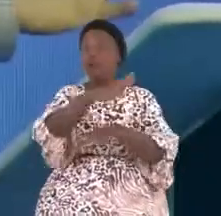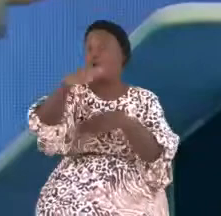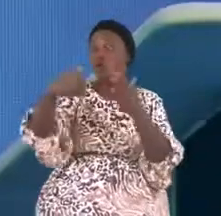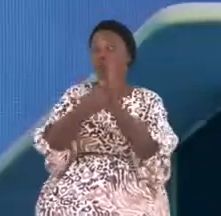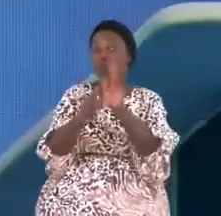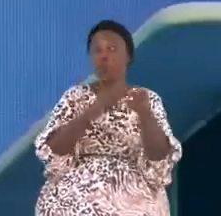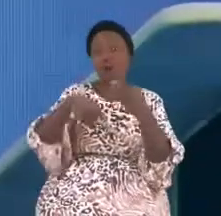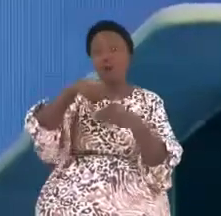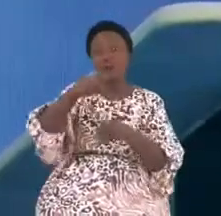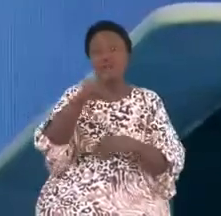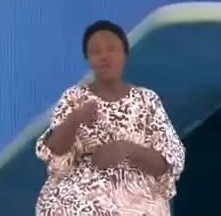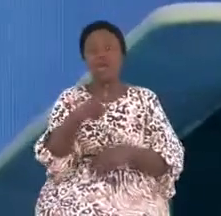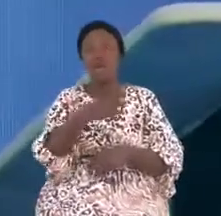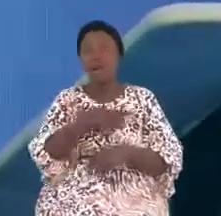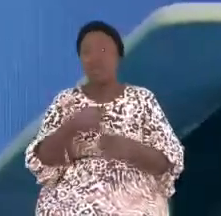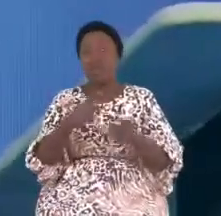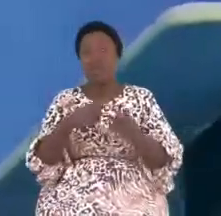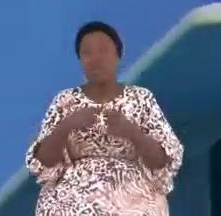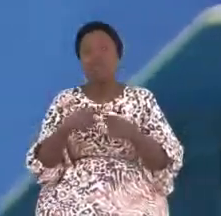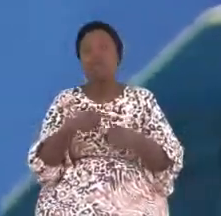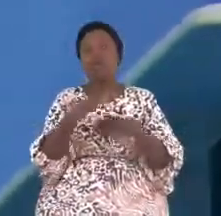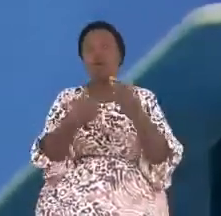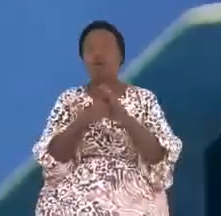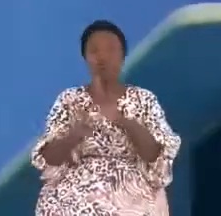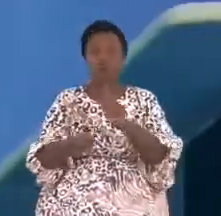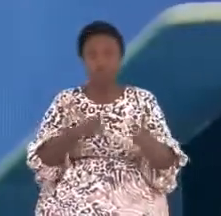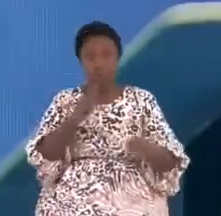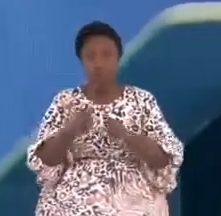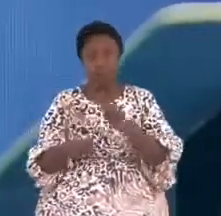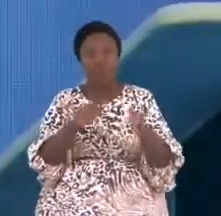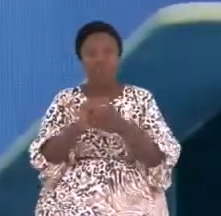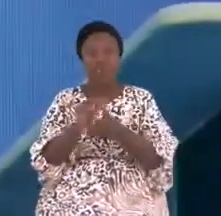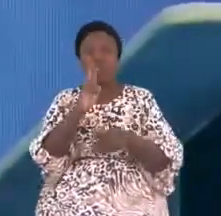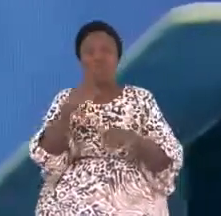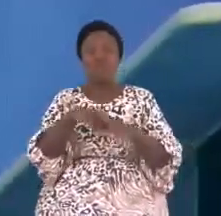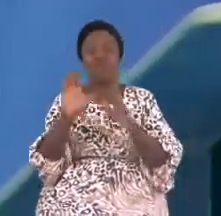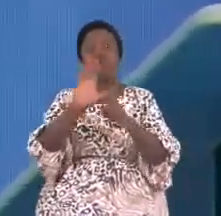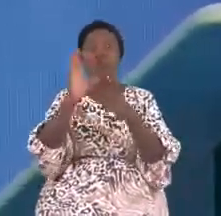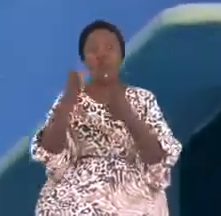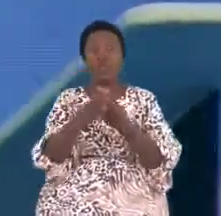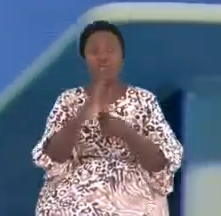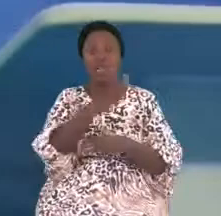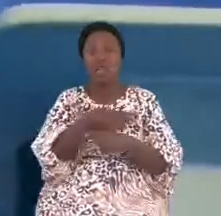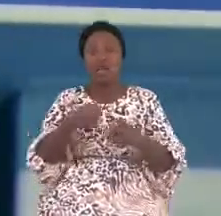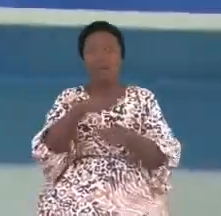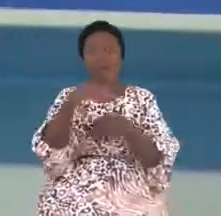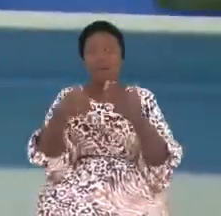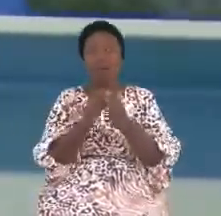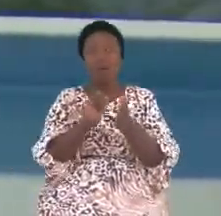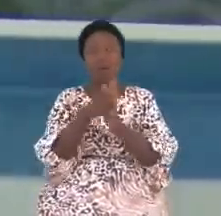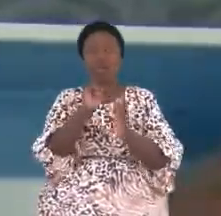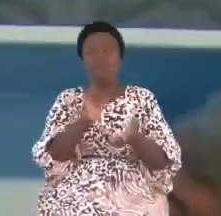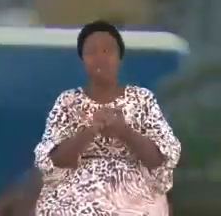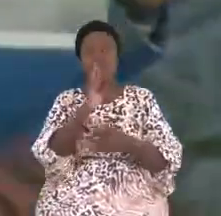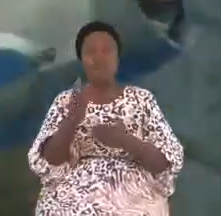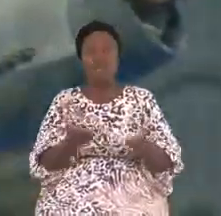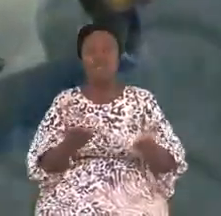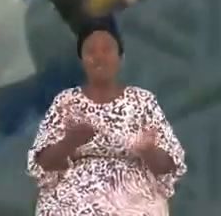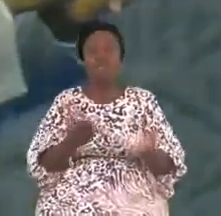you and all people that are in your community and all who are here